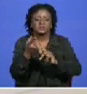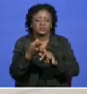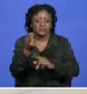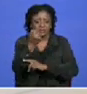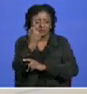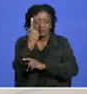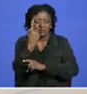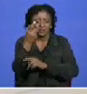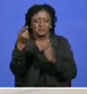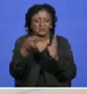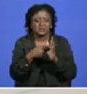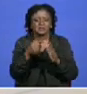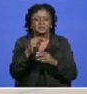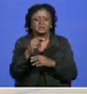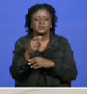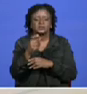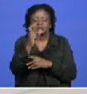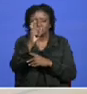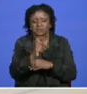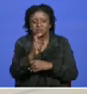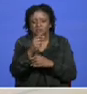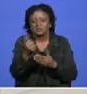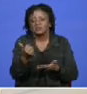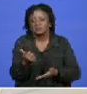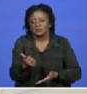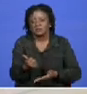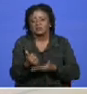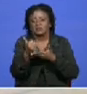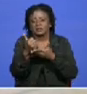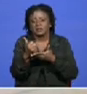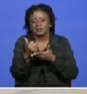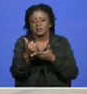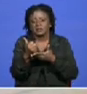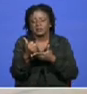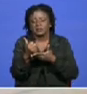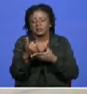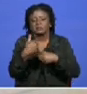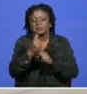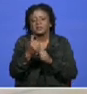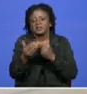understand that this is supposed to ease doing business in our country.